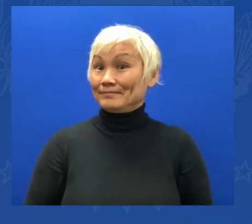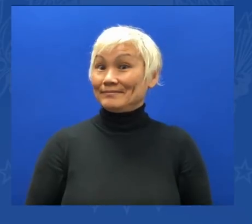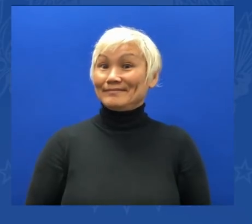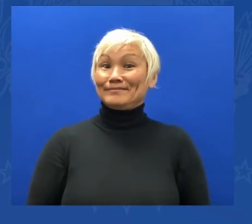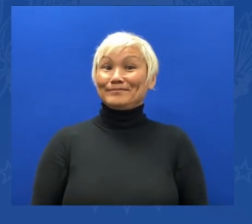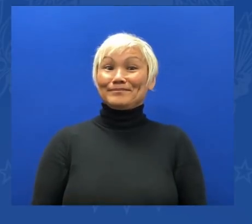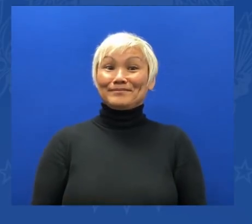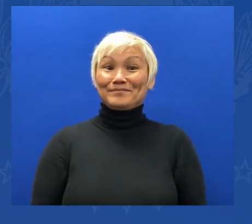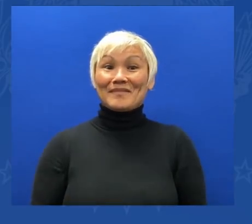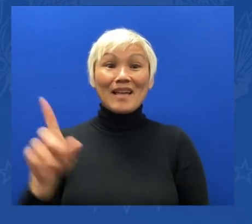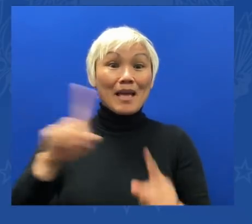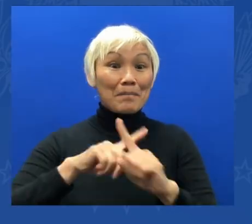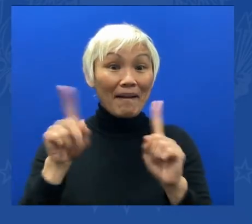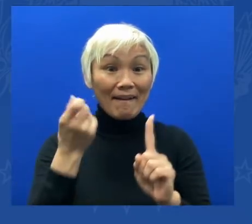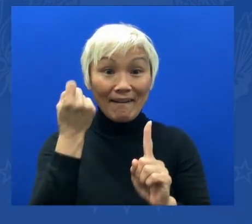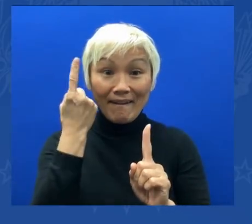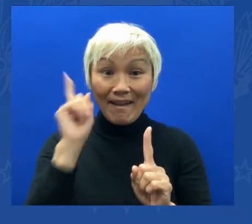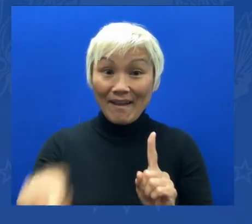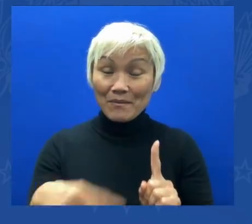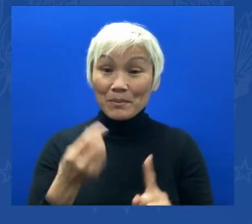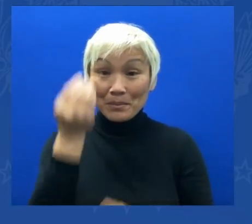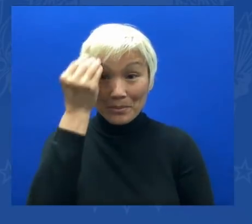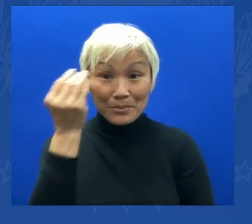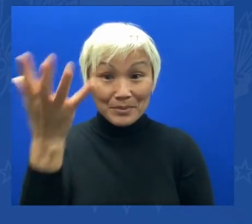kind of happy for him.